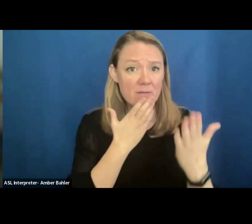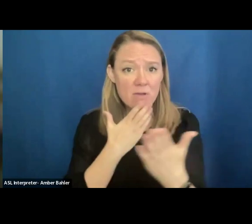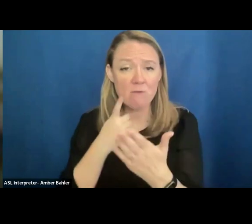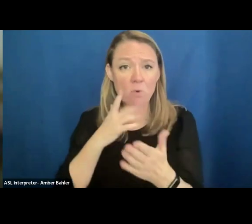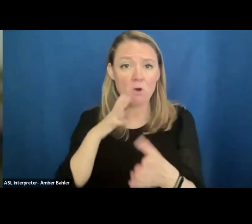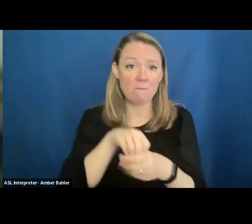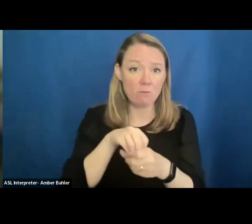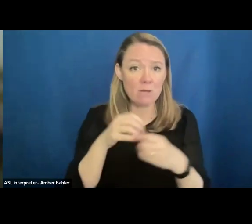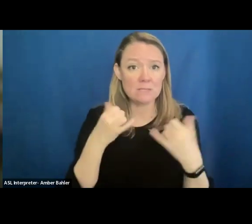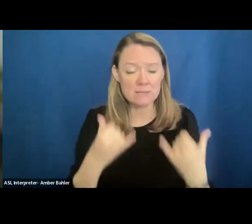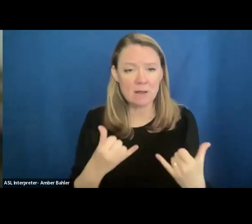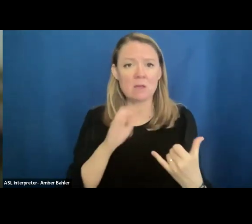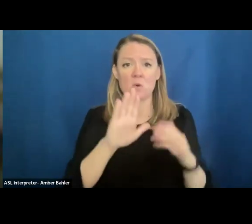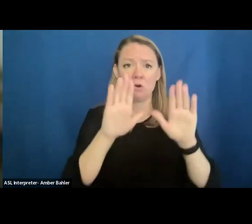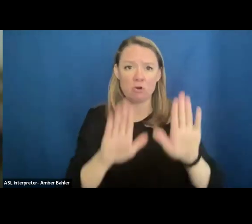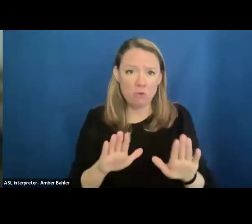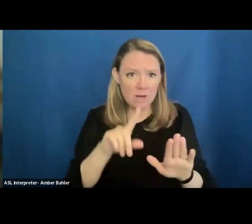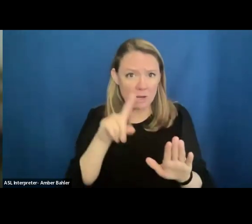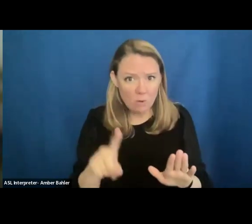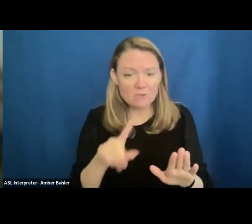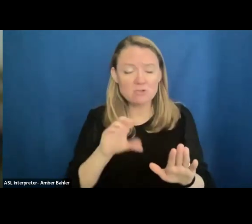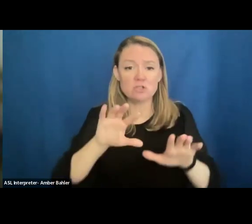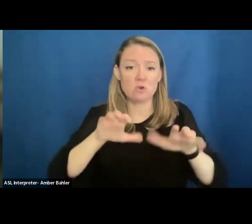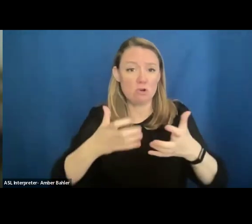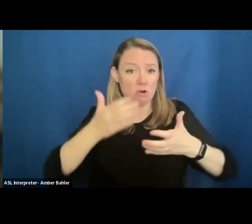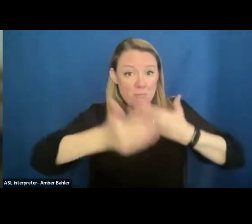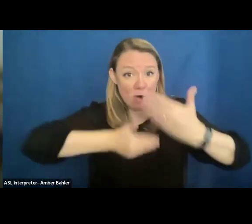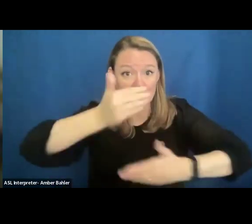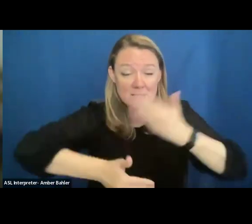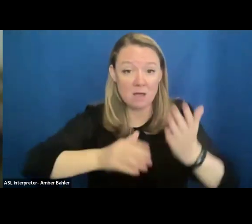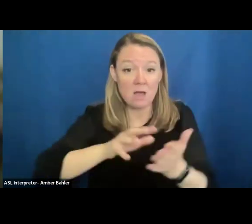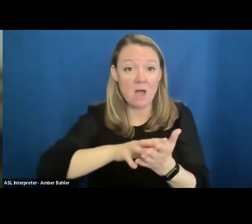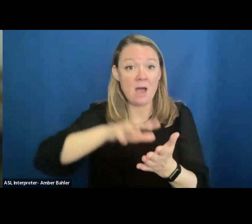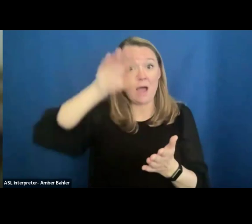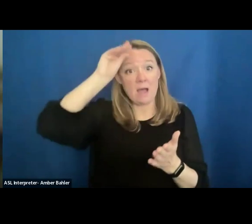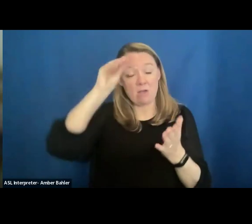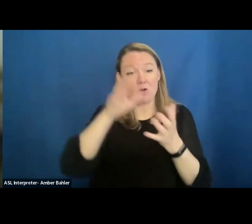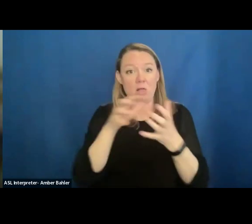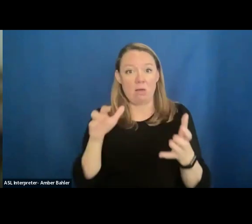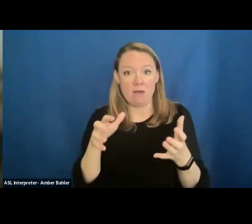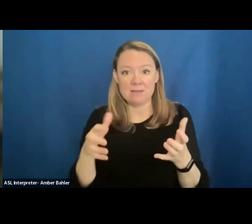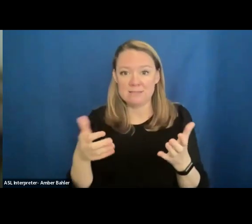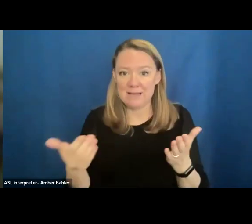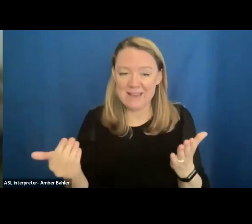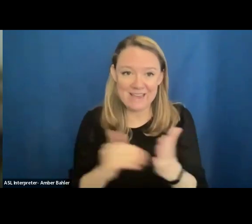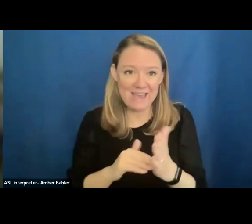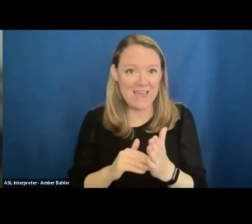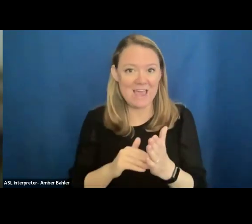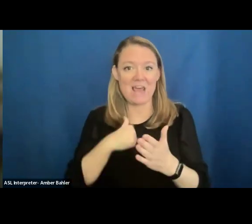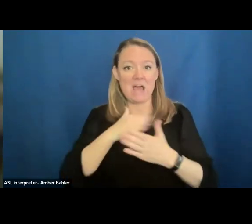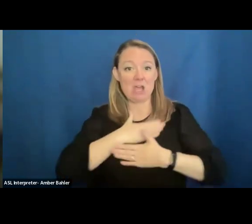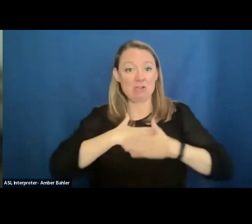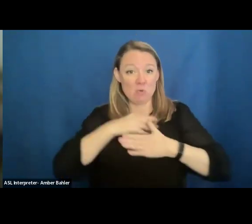your group processing. I learned a lot today, and I also really appreciate this discussion because it helped me